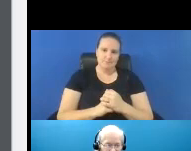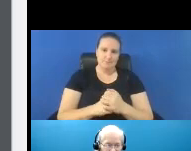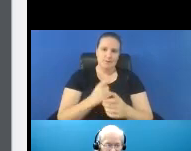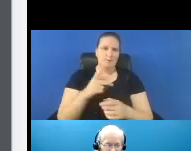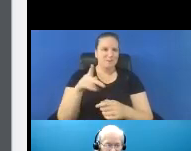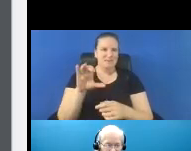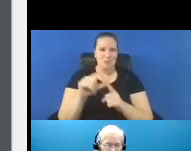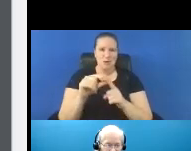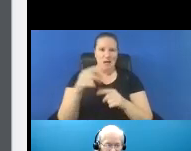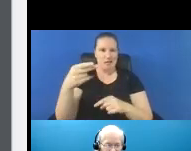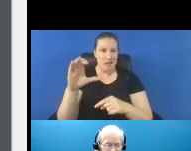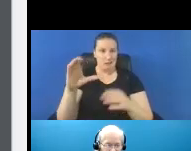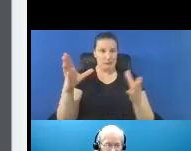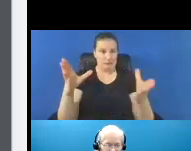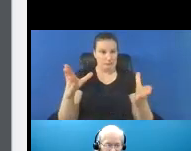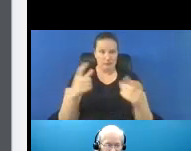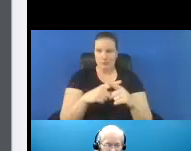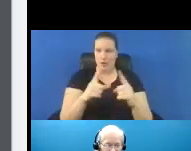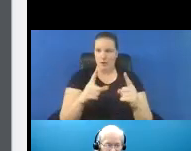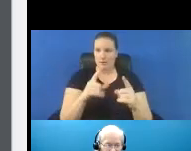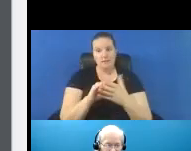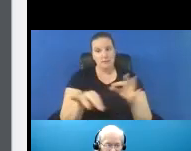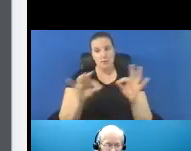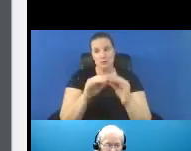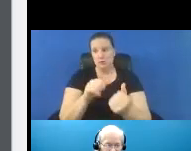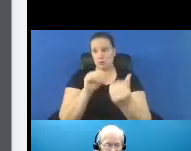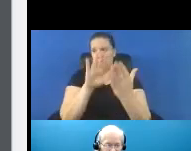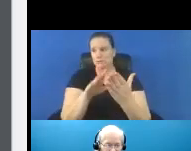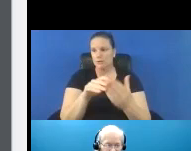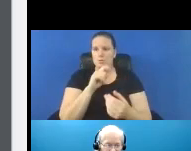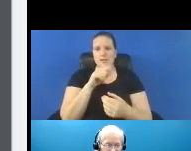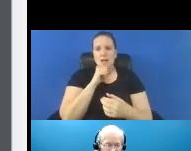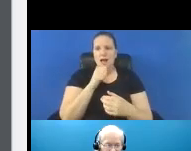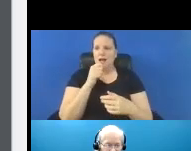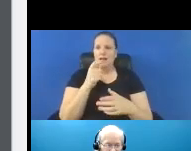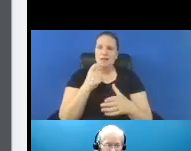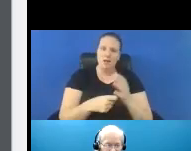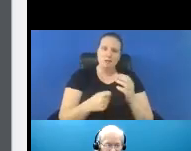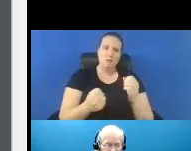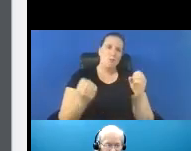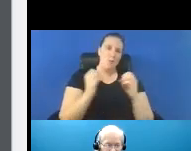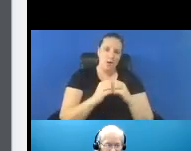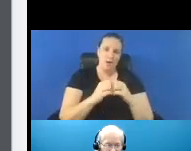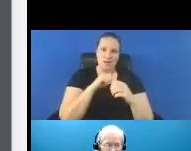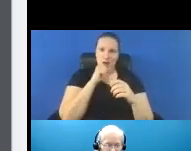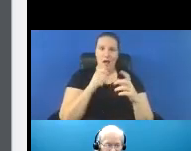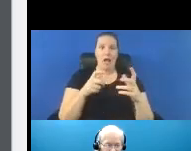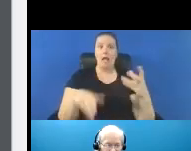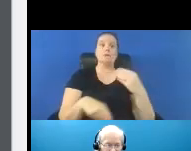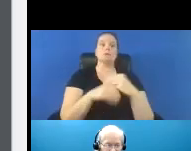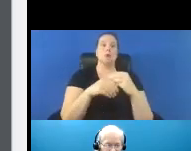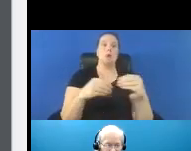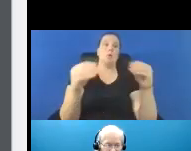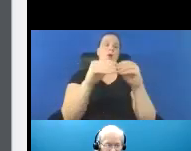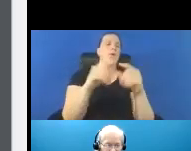address. Oh, and I don't think it necessarily costs any more. I mean, it's not proportionally more, it's just a little